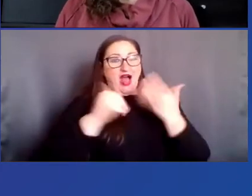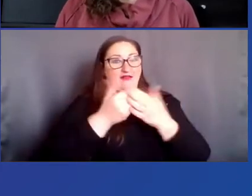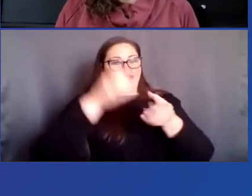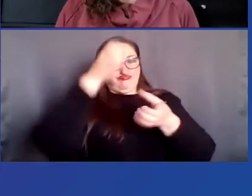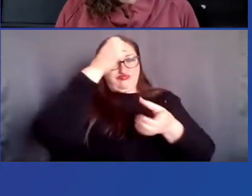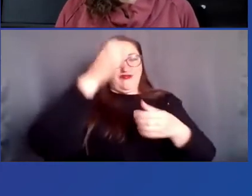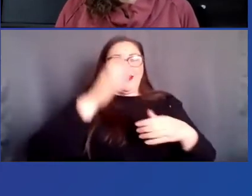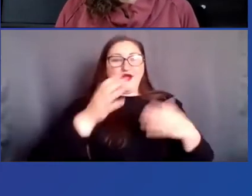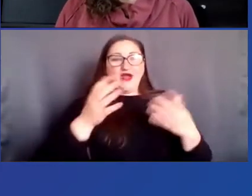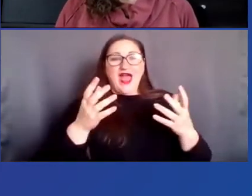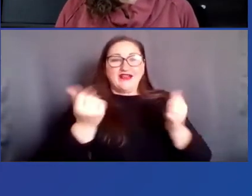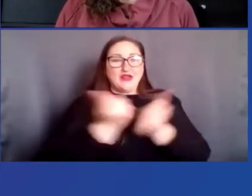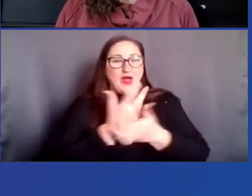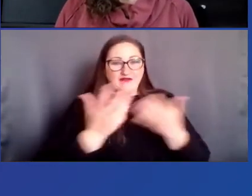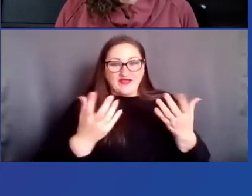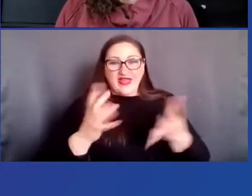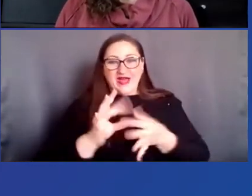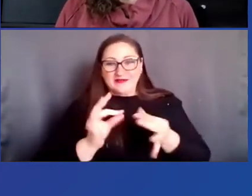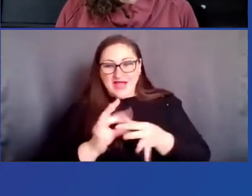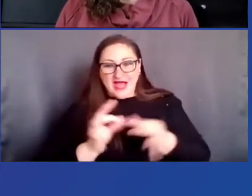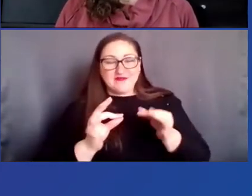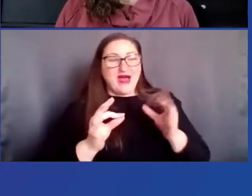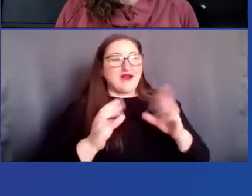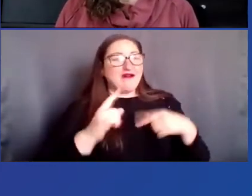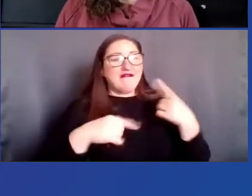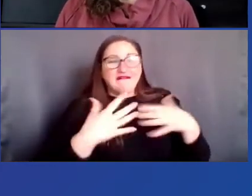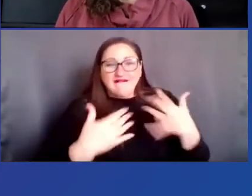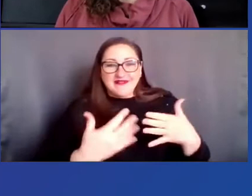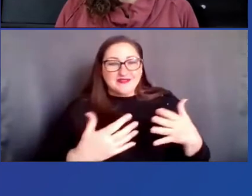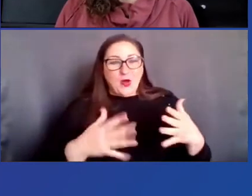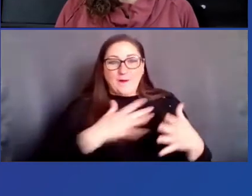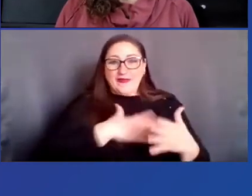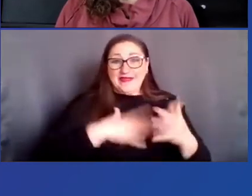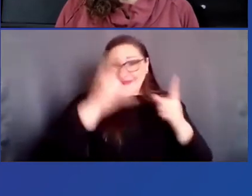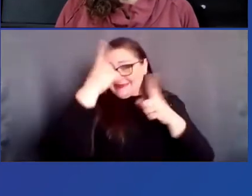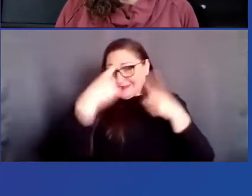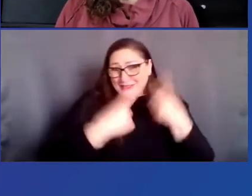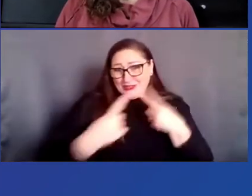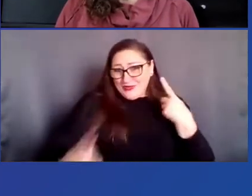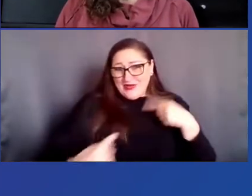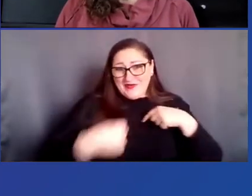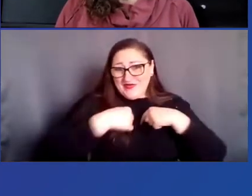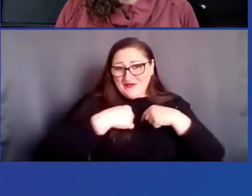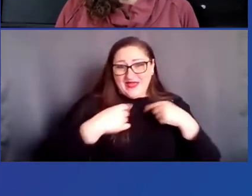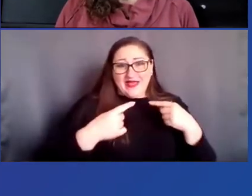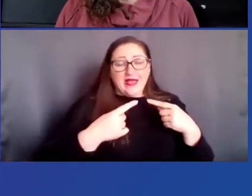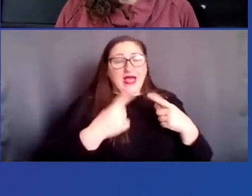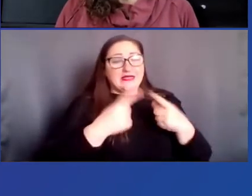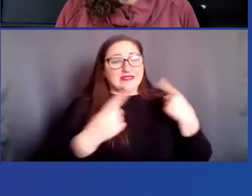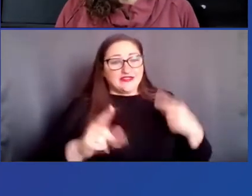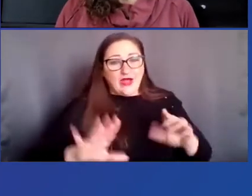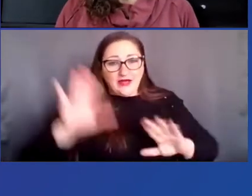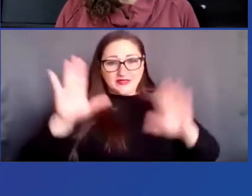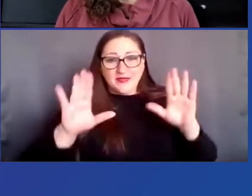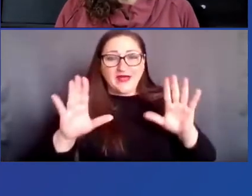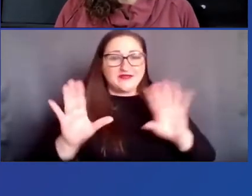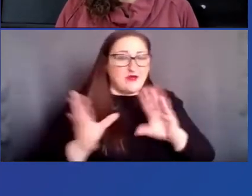containers that I'm putting this in order to get to a place, please disagree out loud, because that'll get us to a place